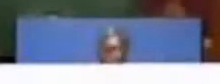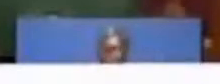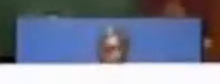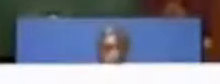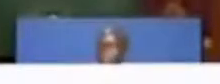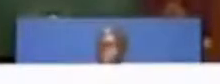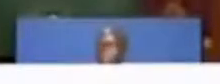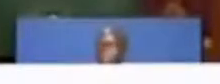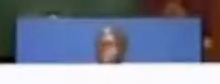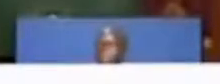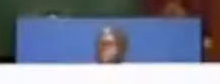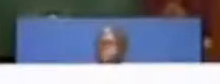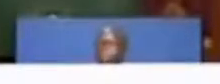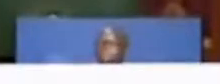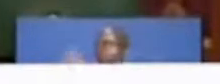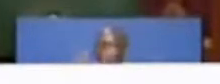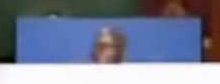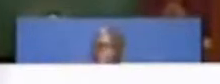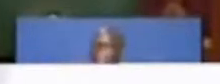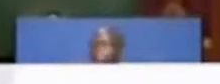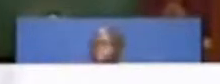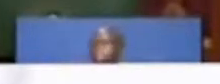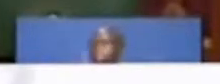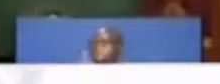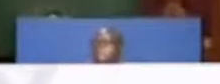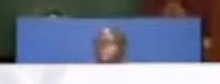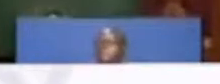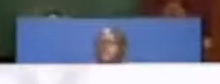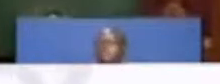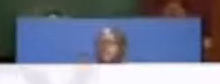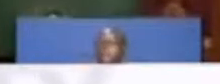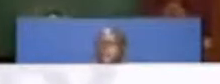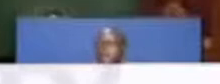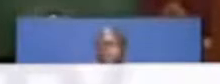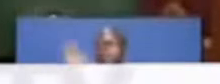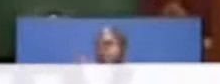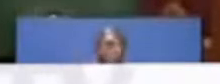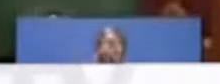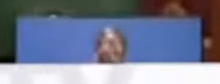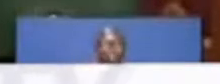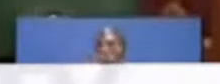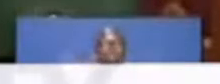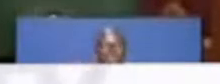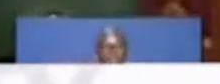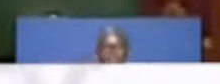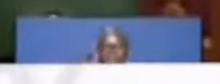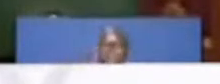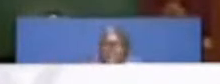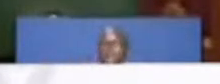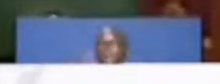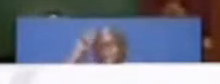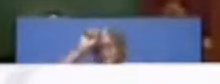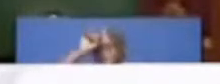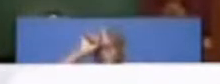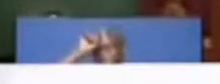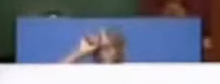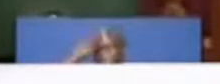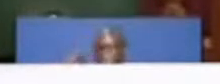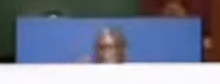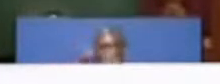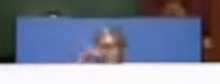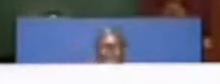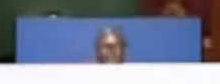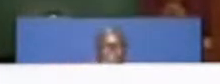have connected 1.7 million more households than Egypt. Similarly, we